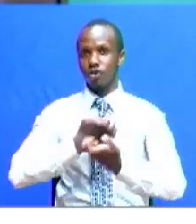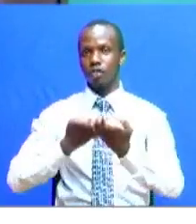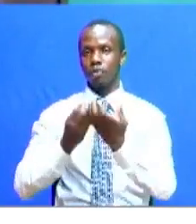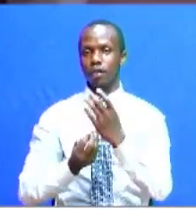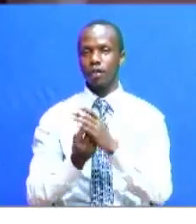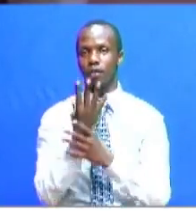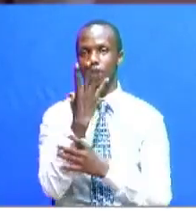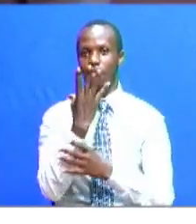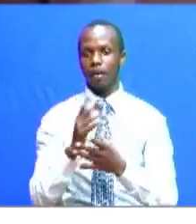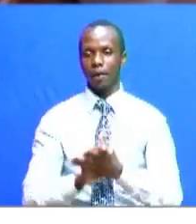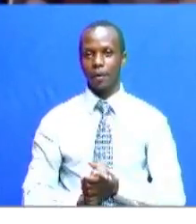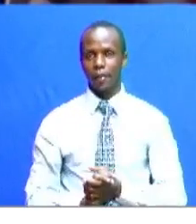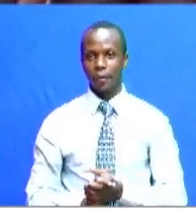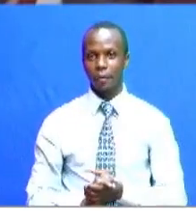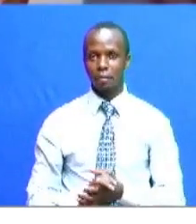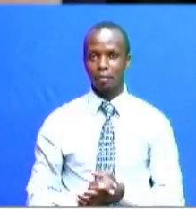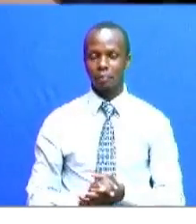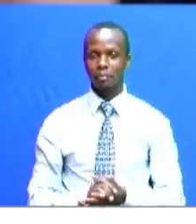details.